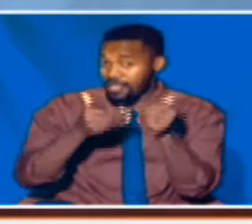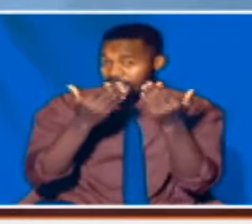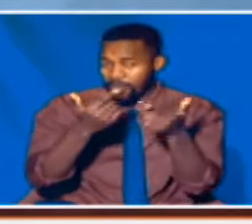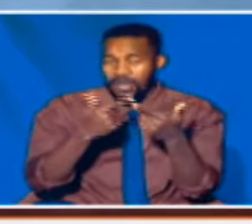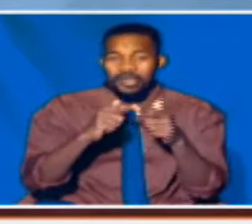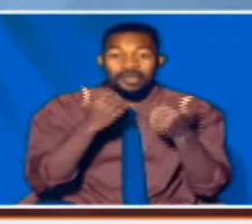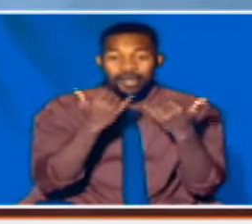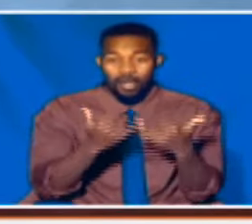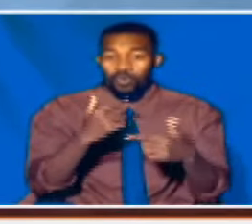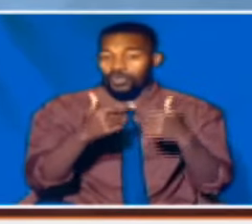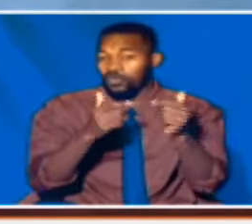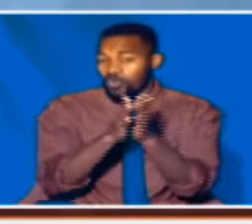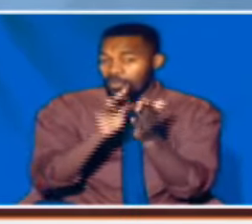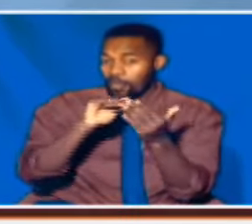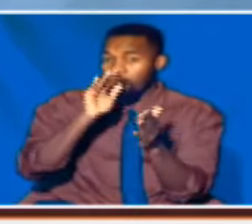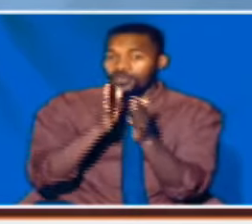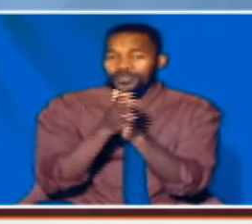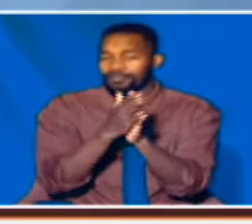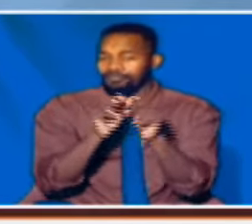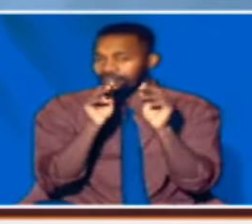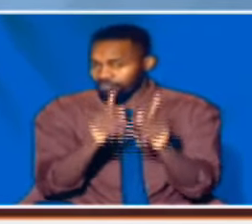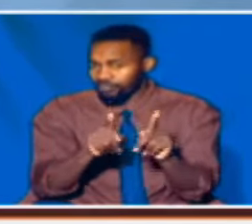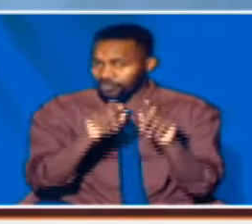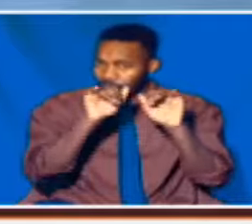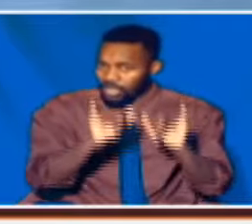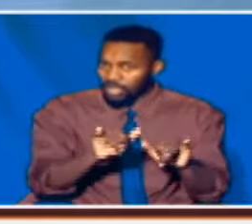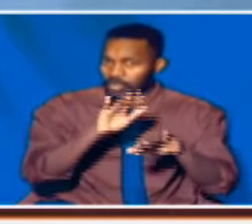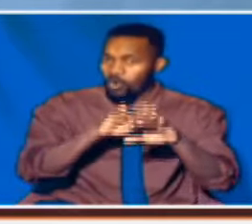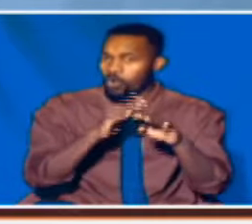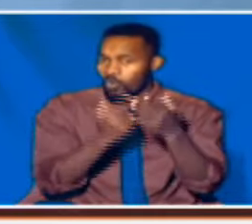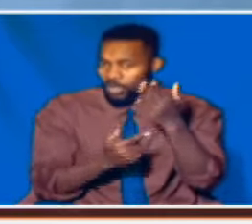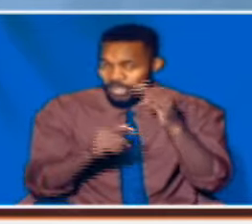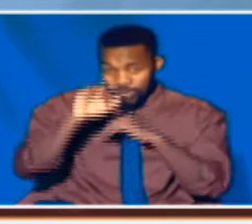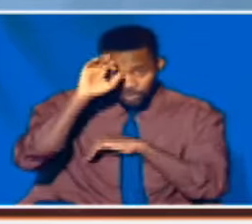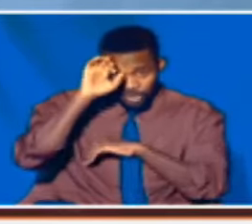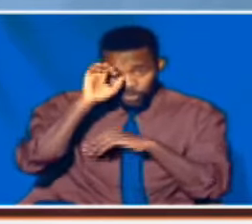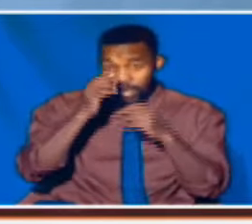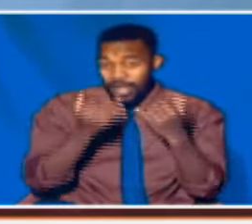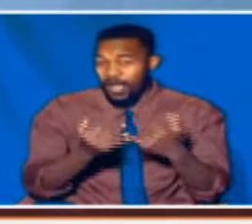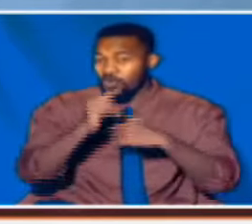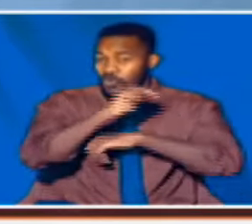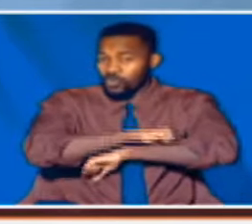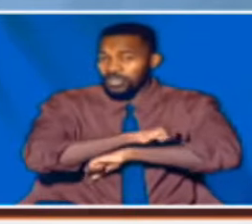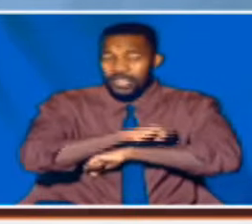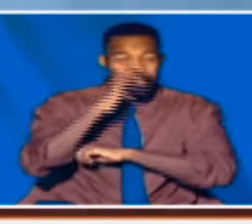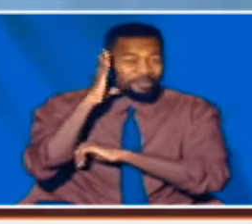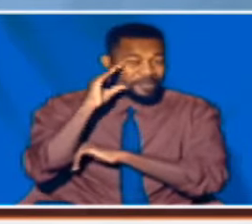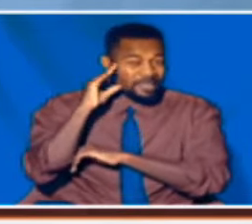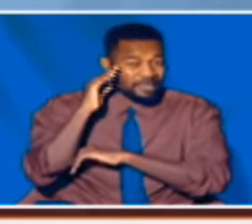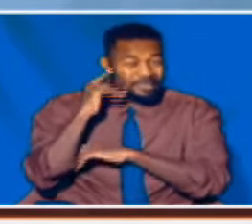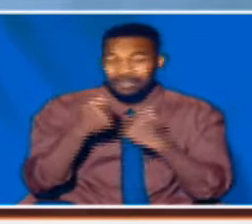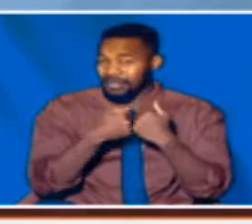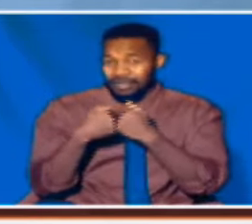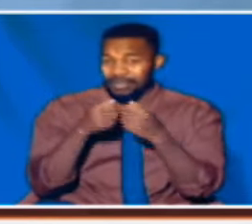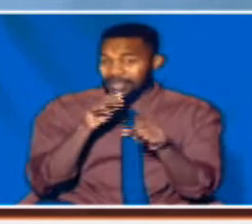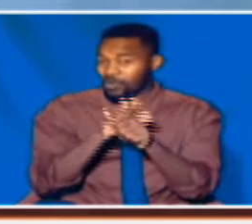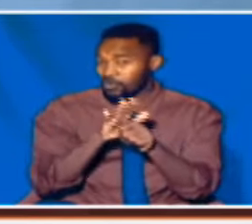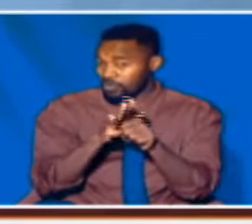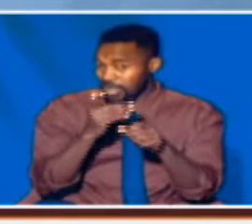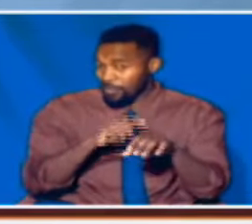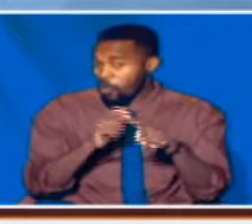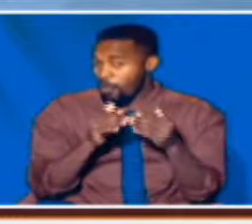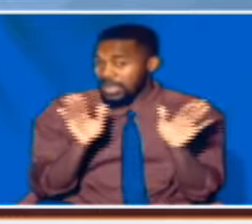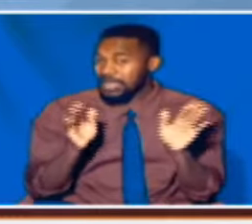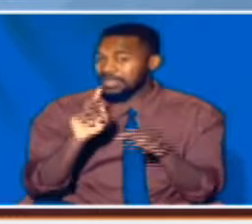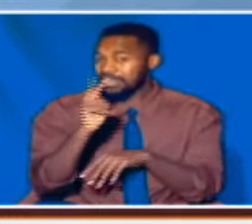the bulletin. But still on matters education, schools are facing another setback as they reopen for the second term as a fraction